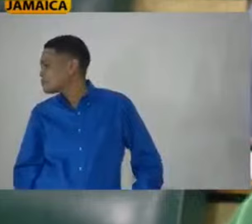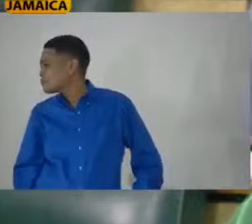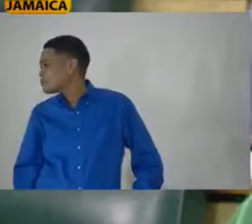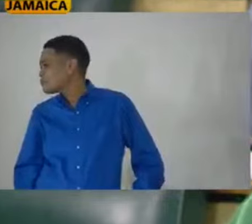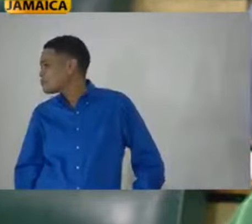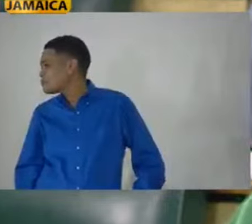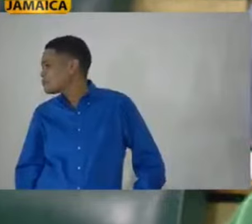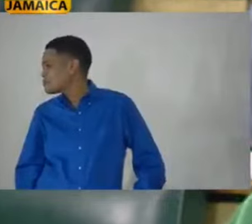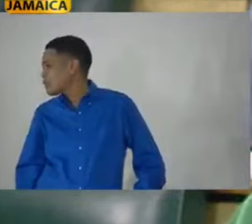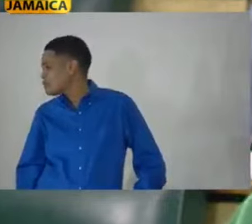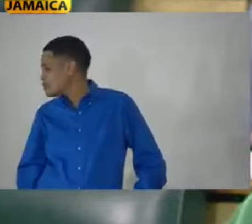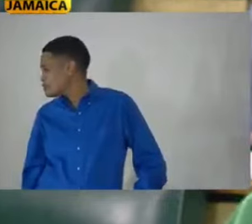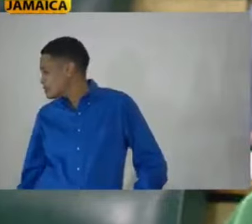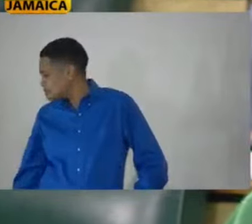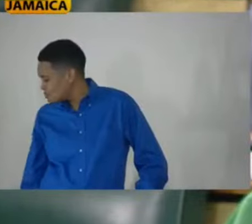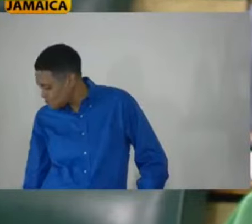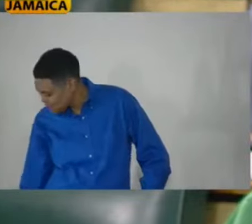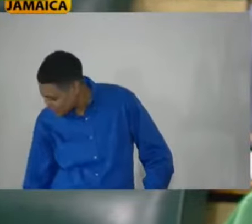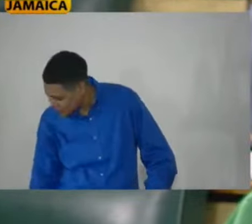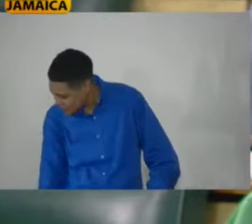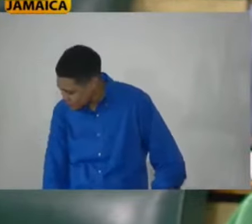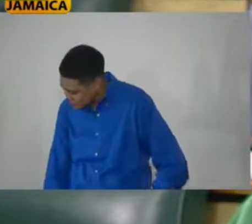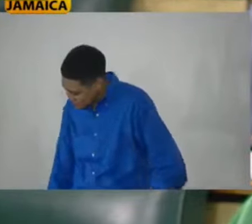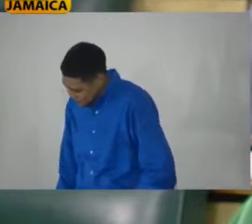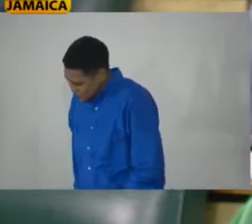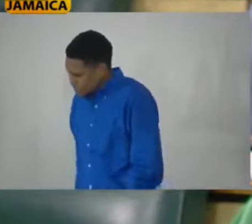Madam Speaker,